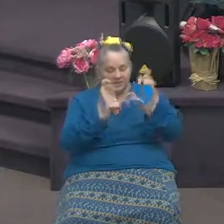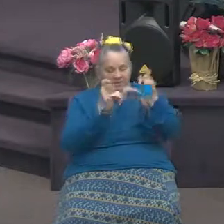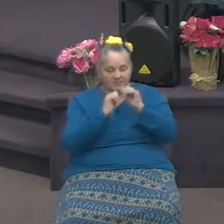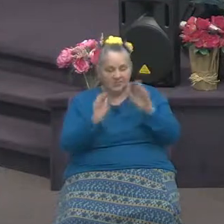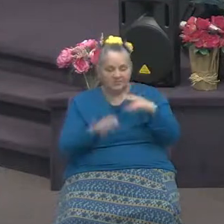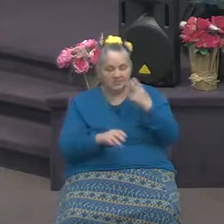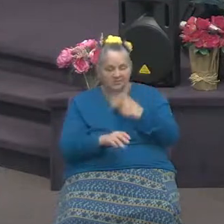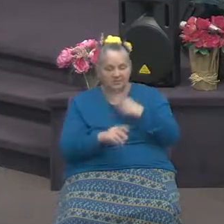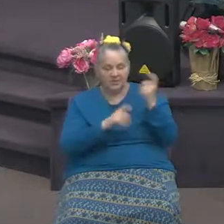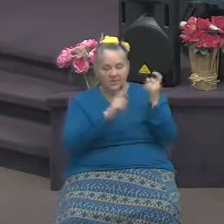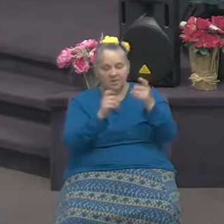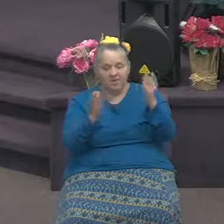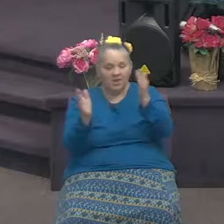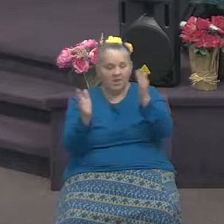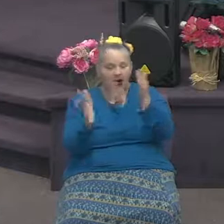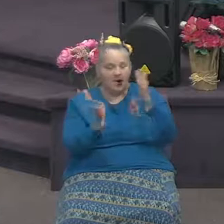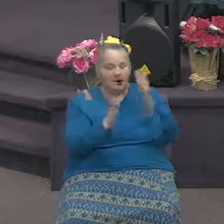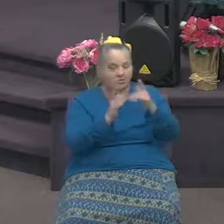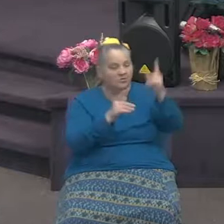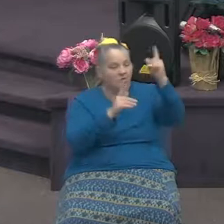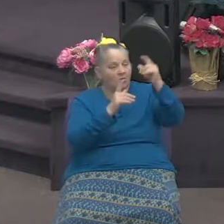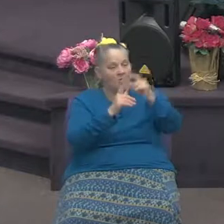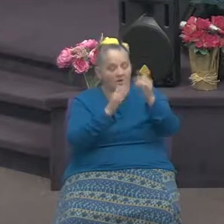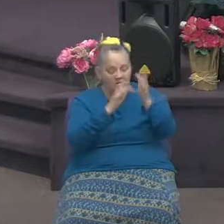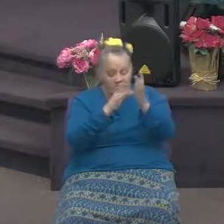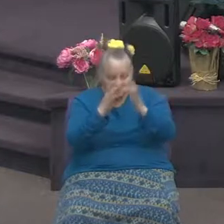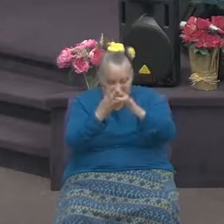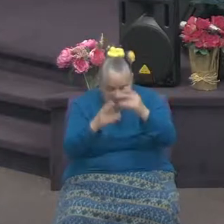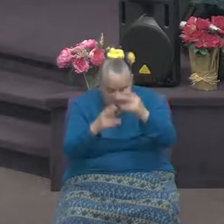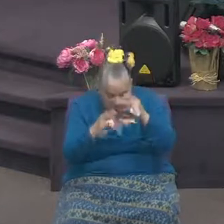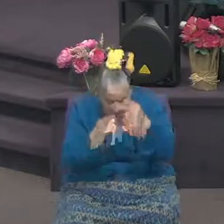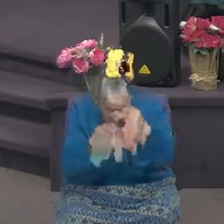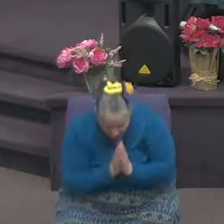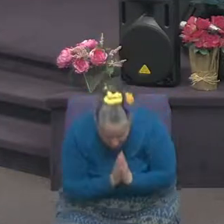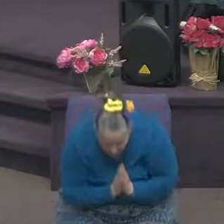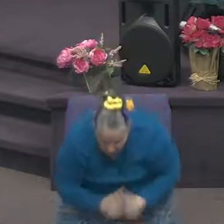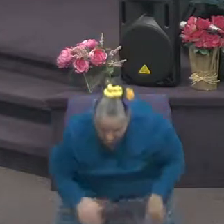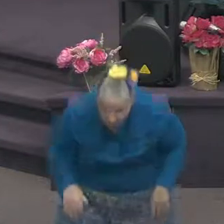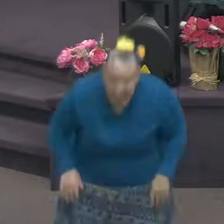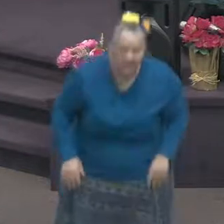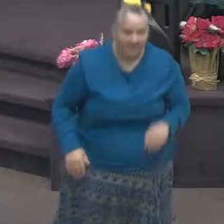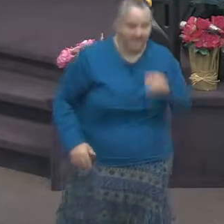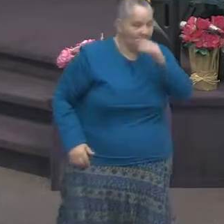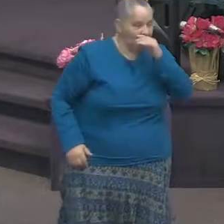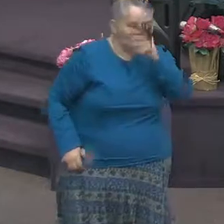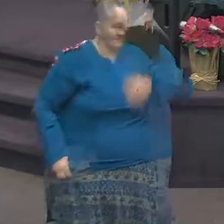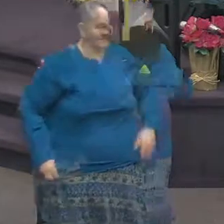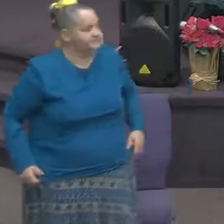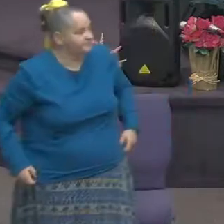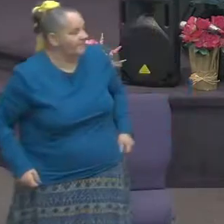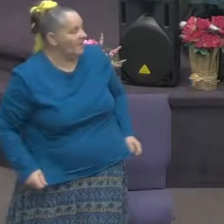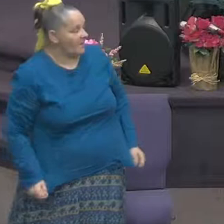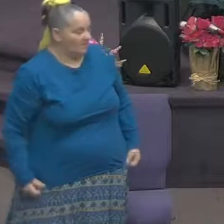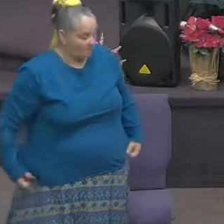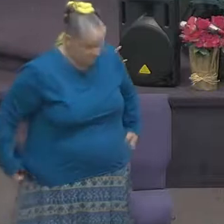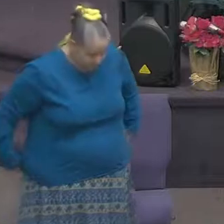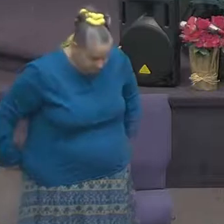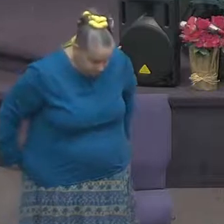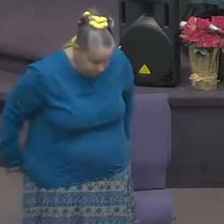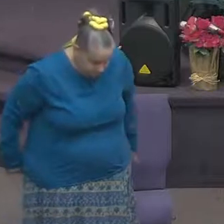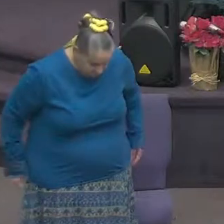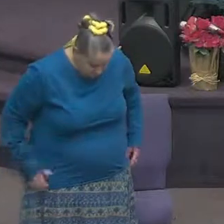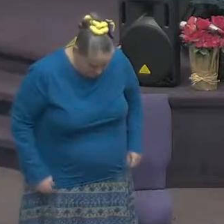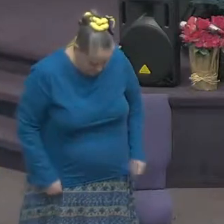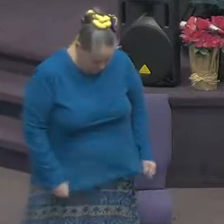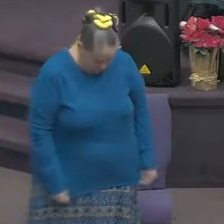bless us as we give according to your word. In Jesus' name we pray. Would you come and give? Again, the offering plates are right here on this front row. You can give.